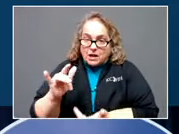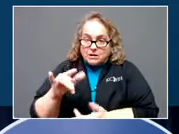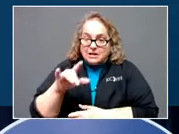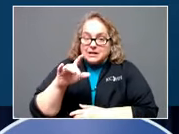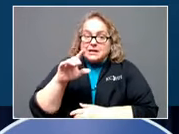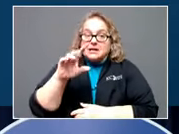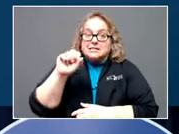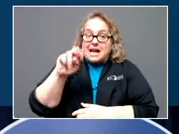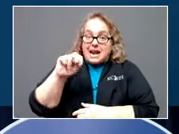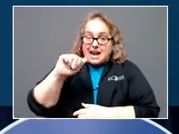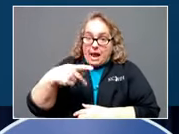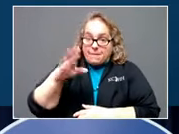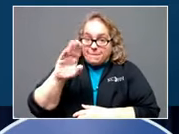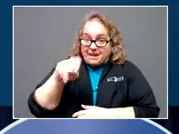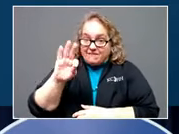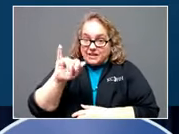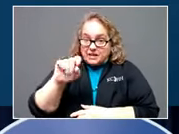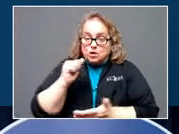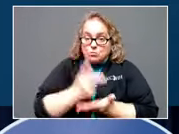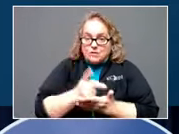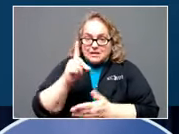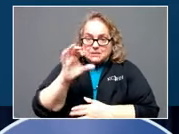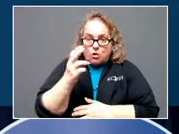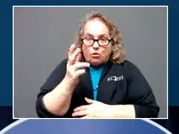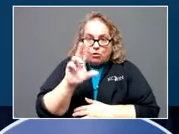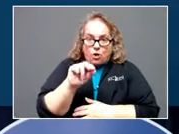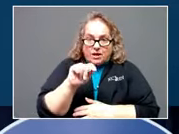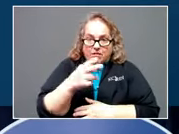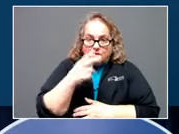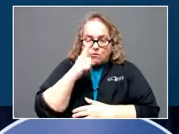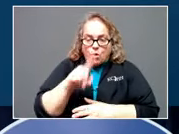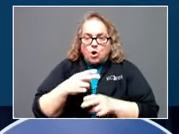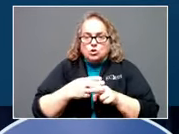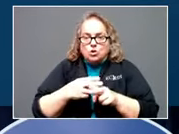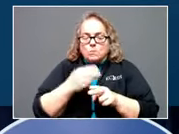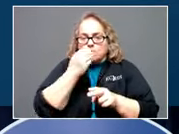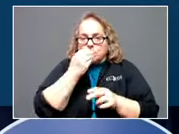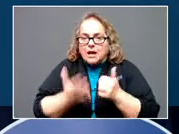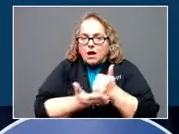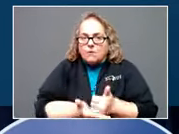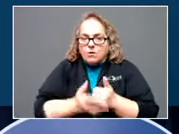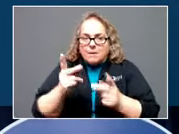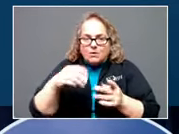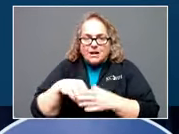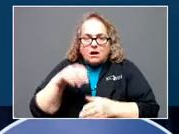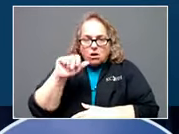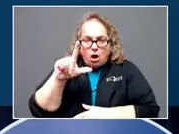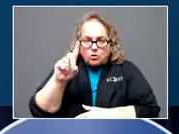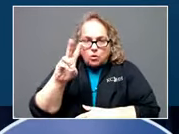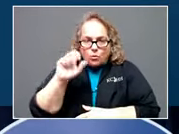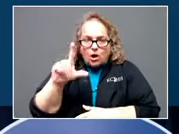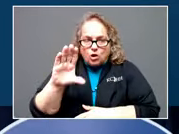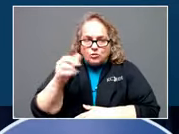approved December 30th for short-term food help for individuals and families living in Caldwell, Christian, Fulton, Graves,